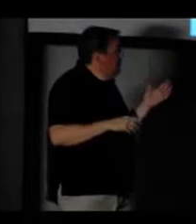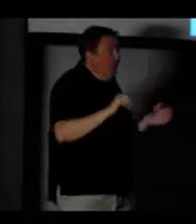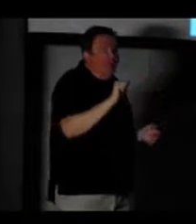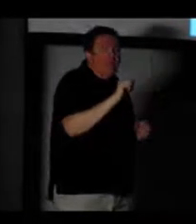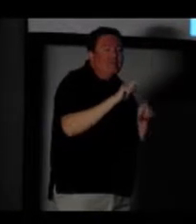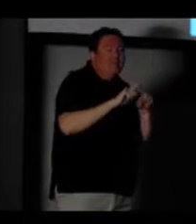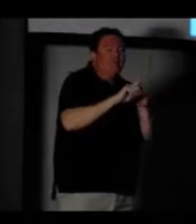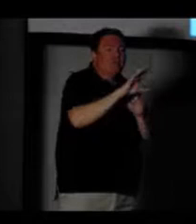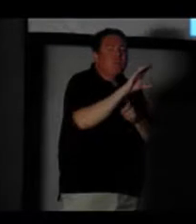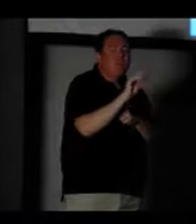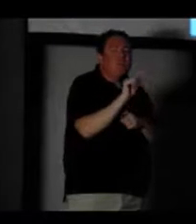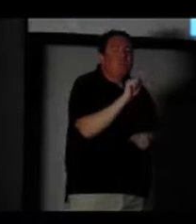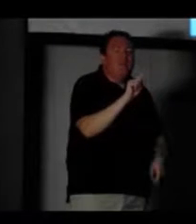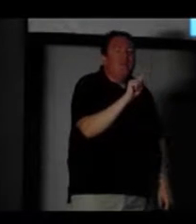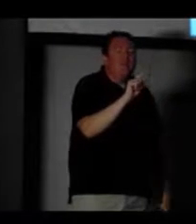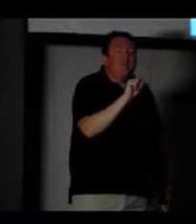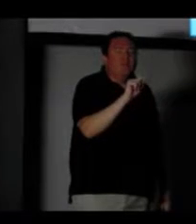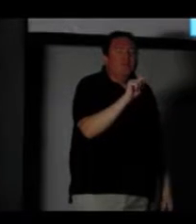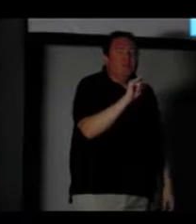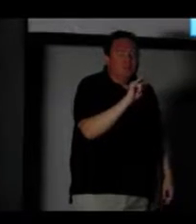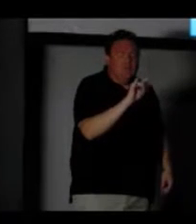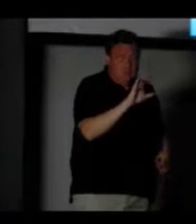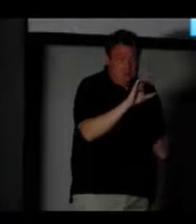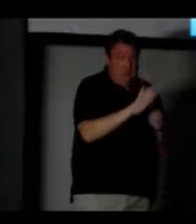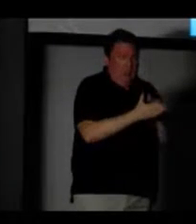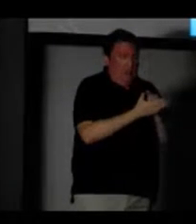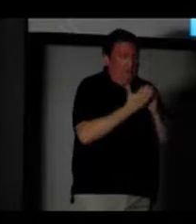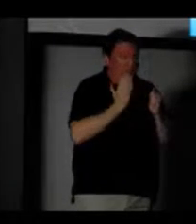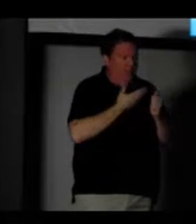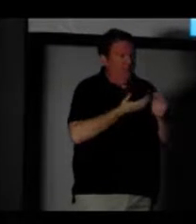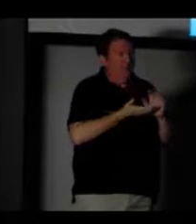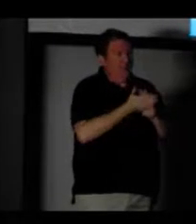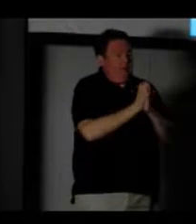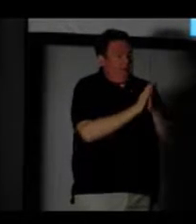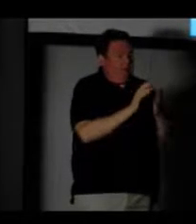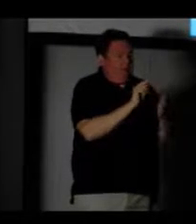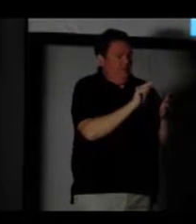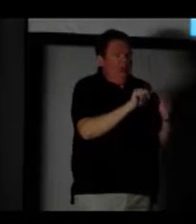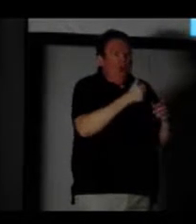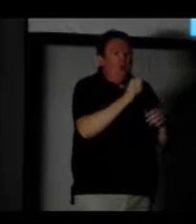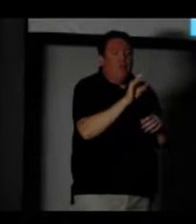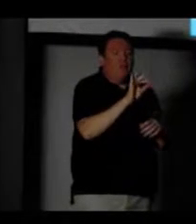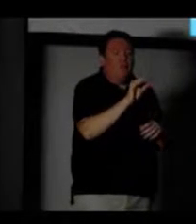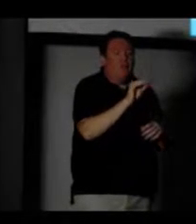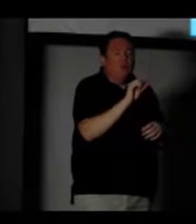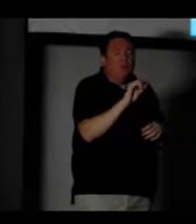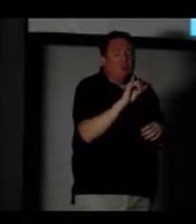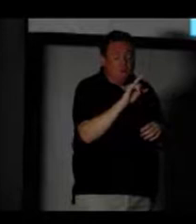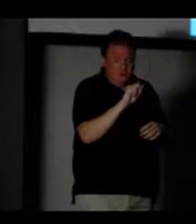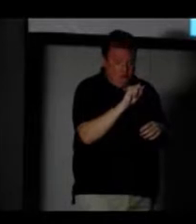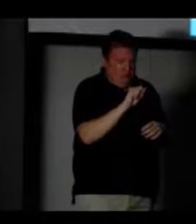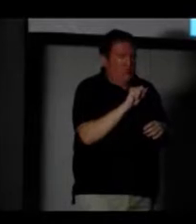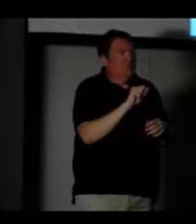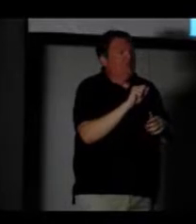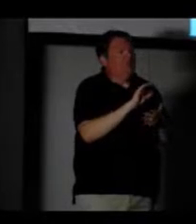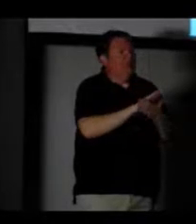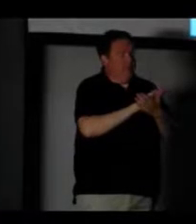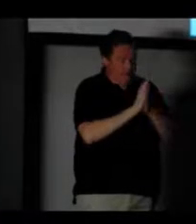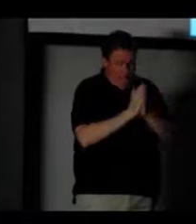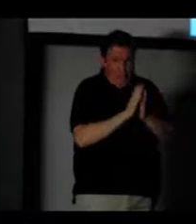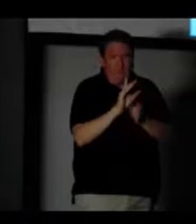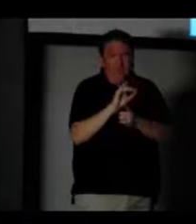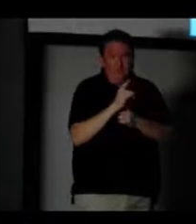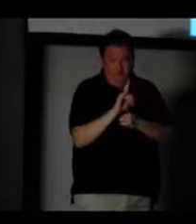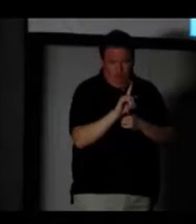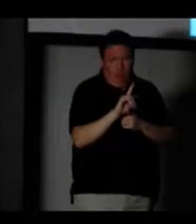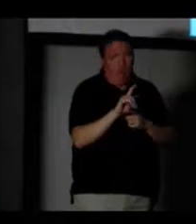Atlantic to digitize other fossil collections to create a life version of that and to give people